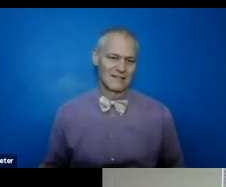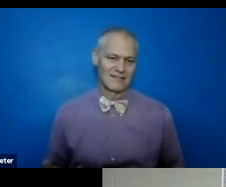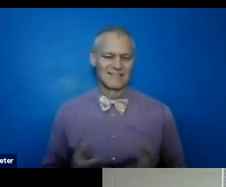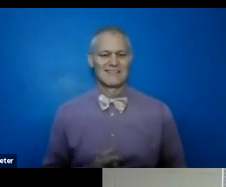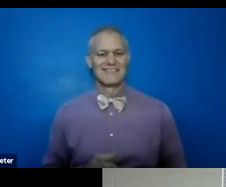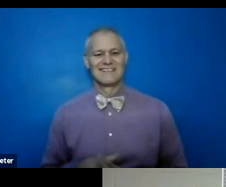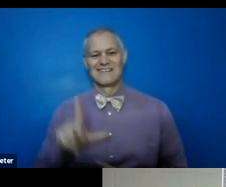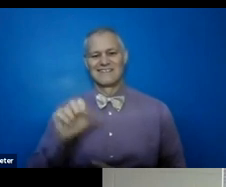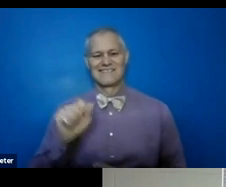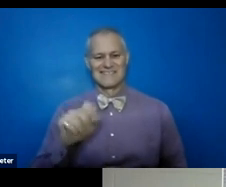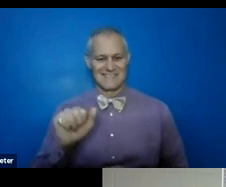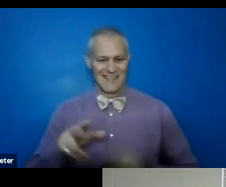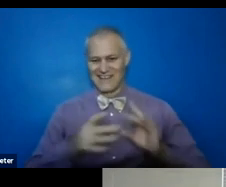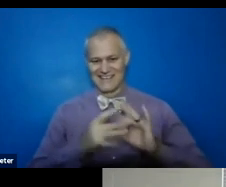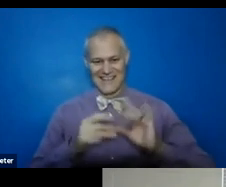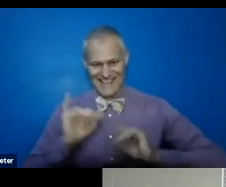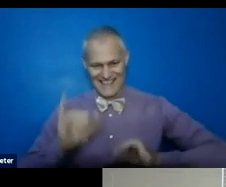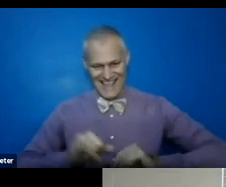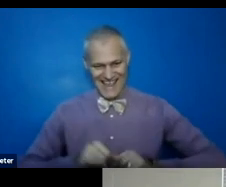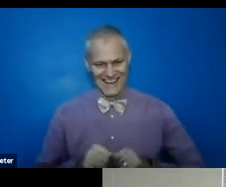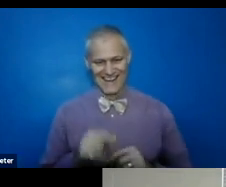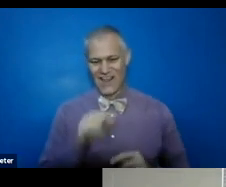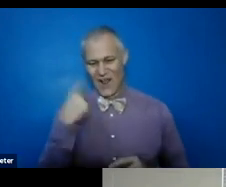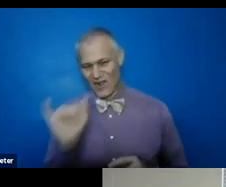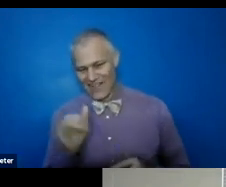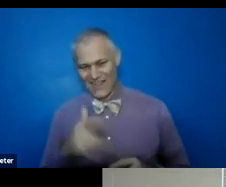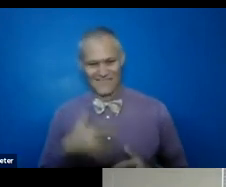Lester is here to talk to us about that, about what that looks and feels like.